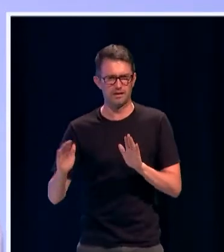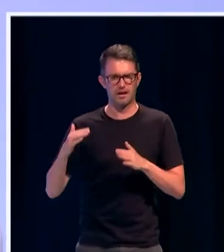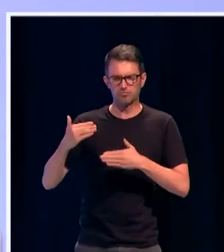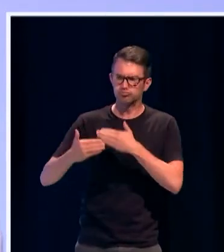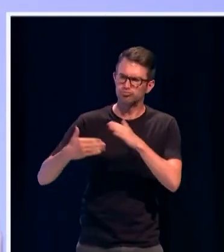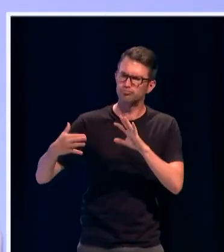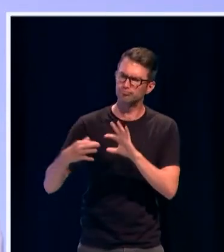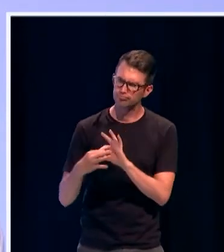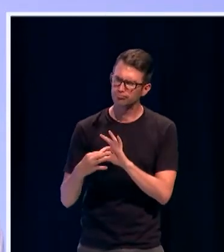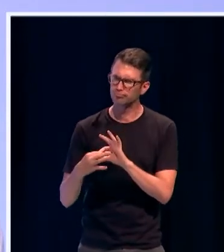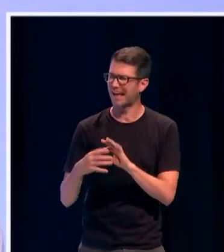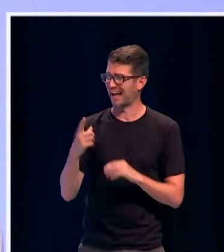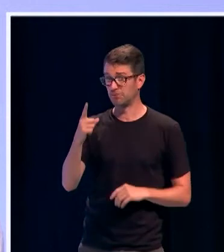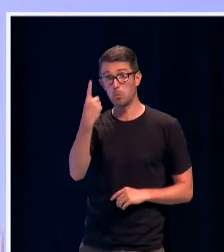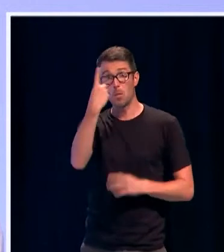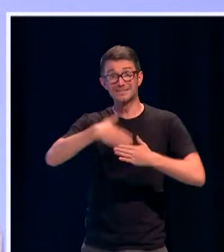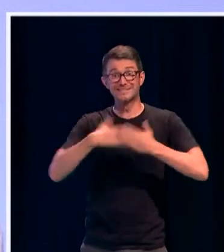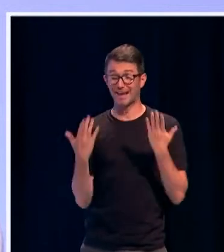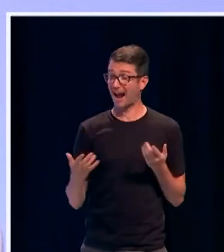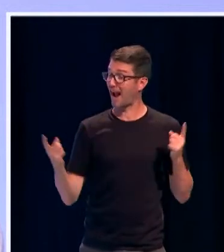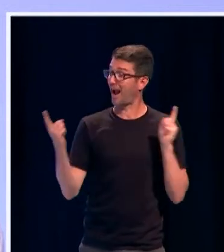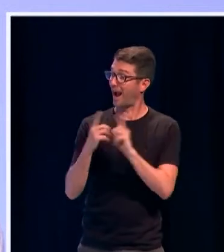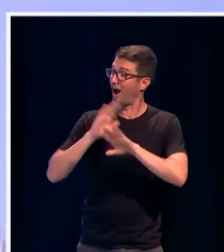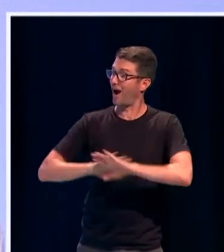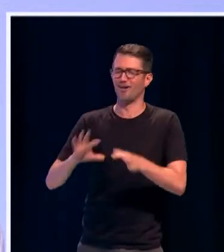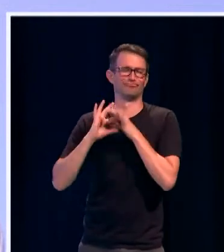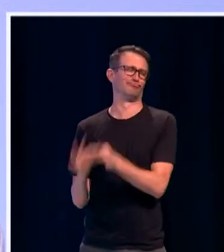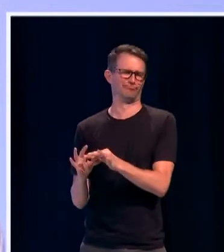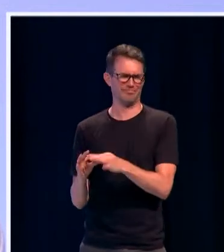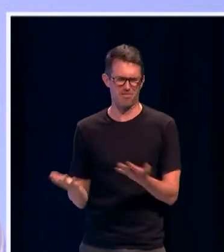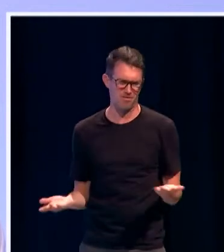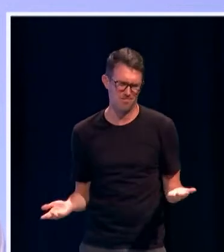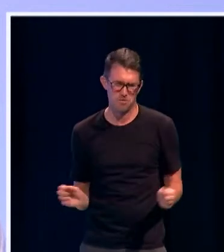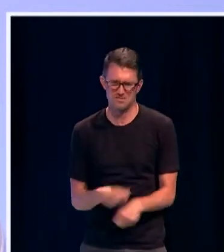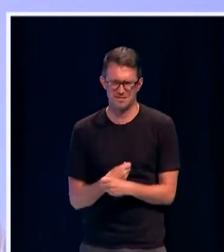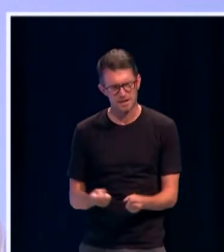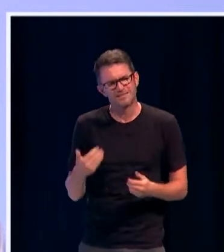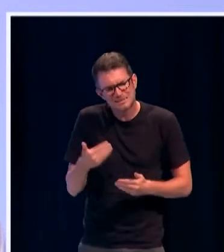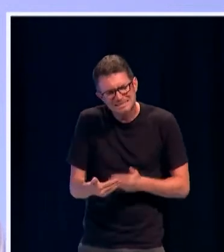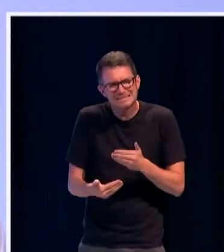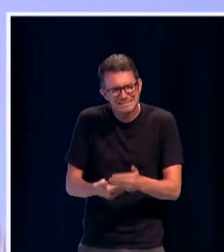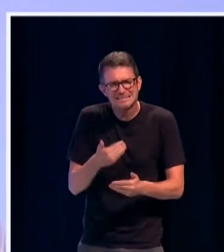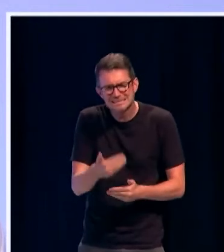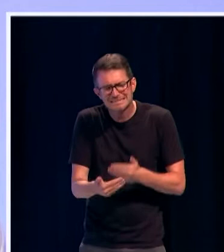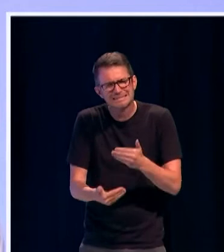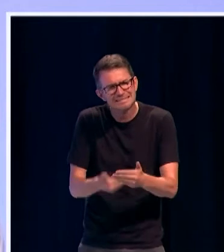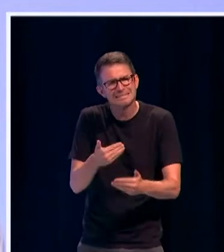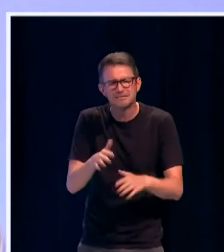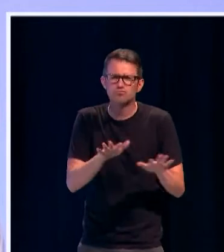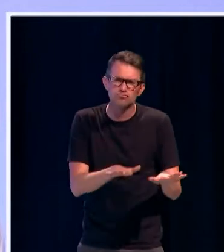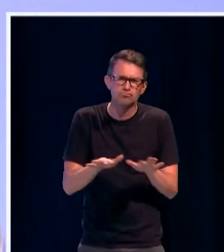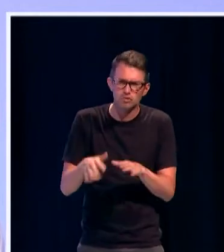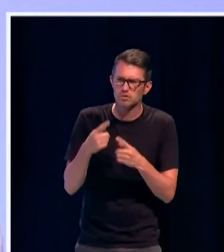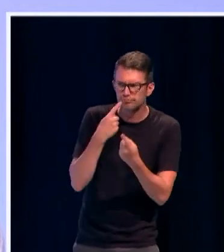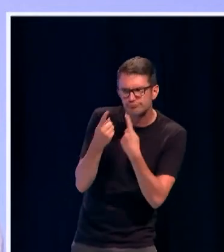results overnight or indeed in a year or two, the long-term benefits for both DPOs and the donors can be quite